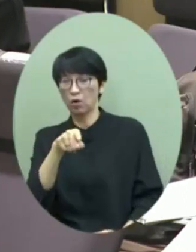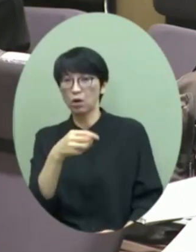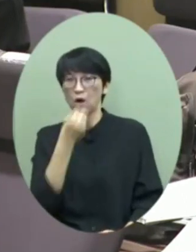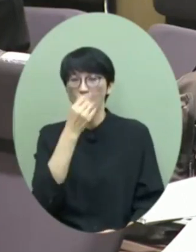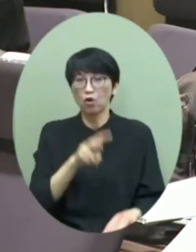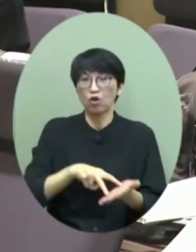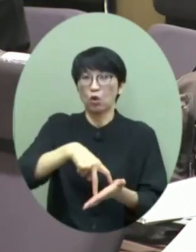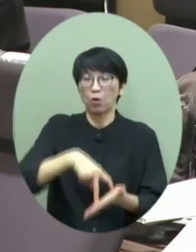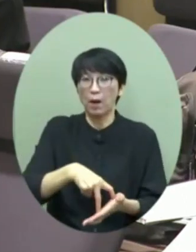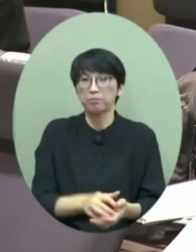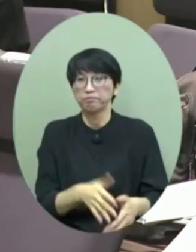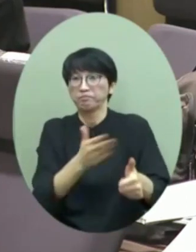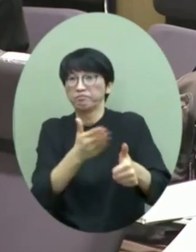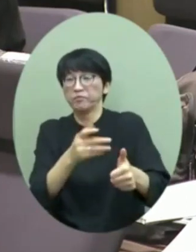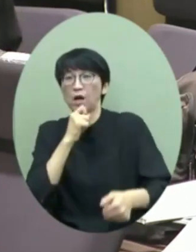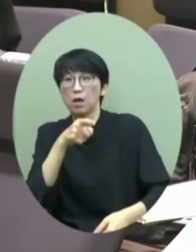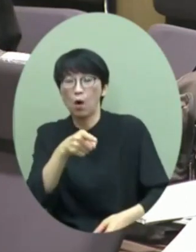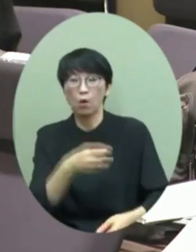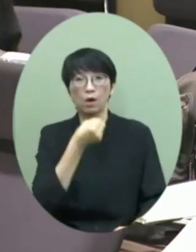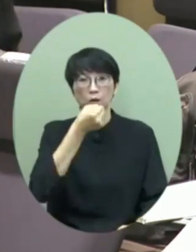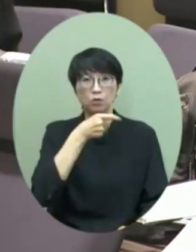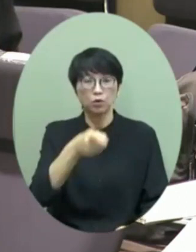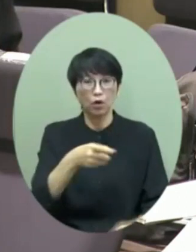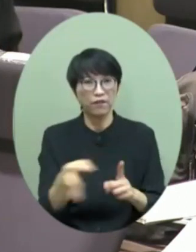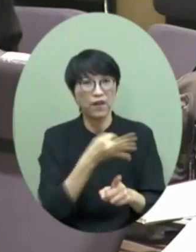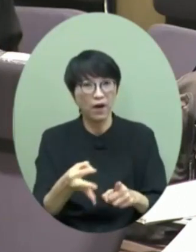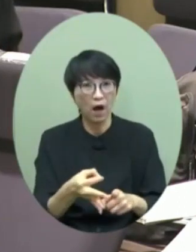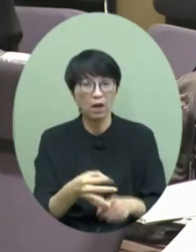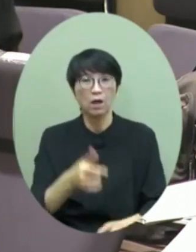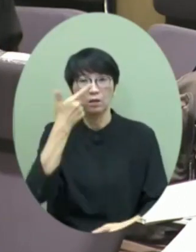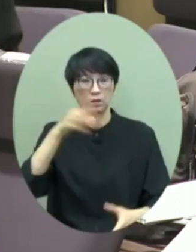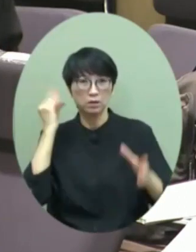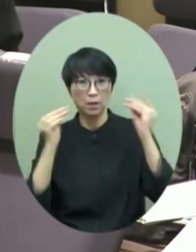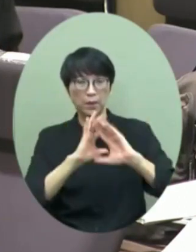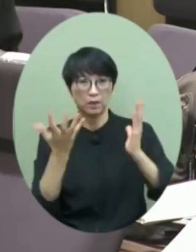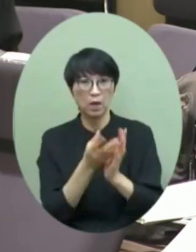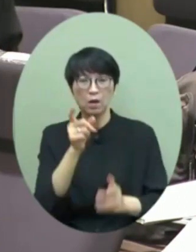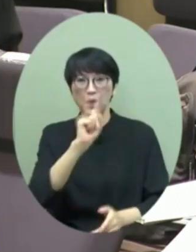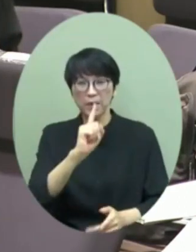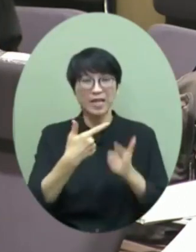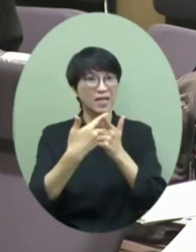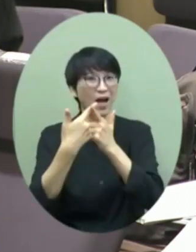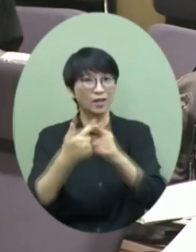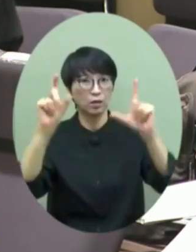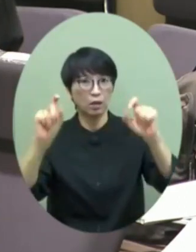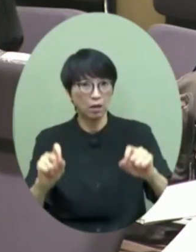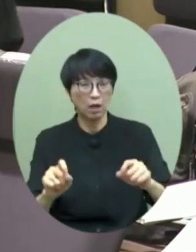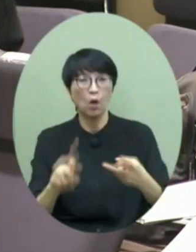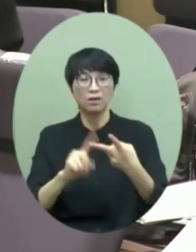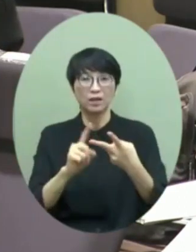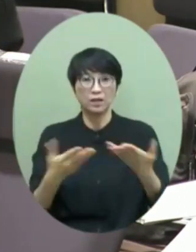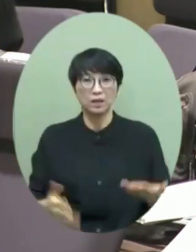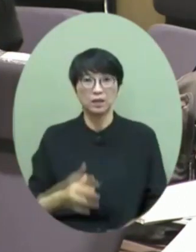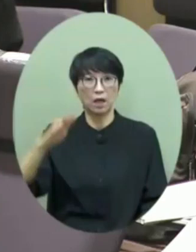to produce the information. So does it mean it could be journalistic material? And could there be any